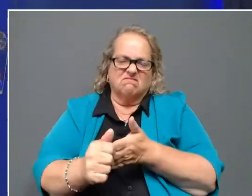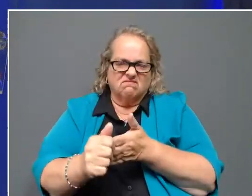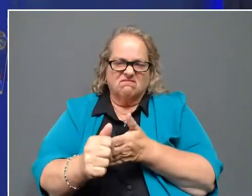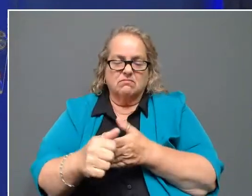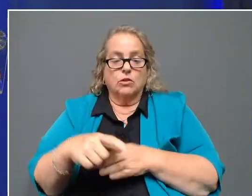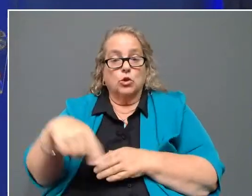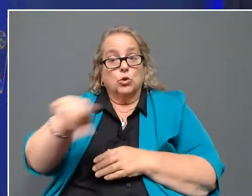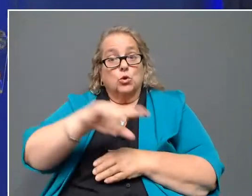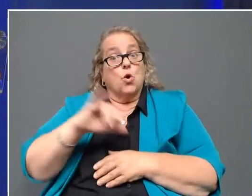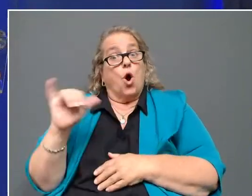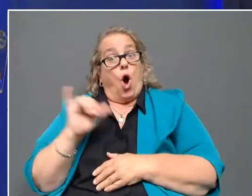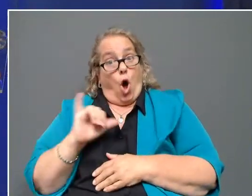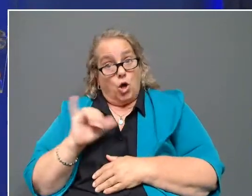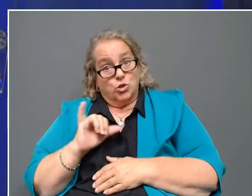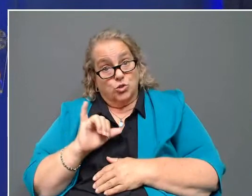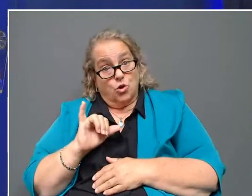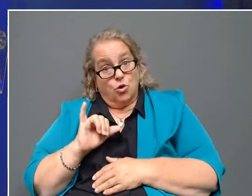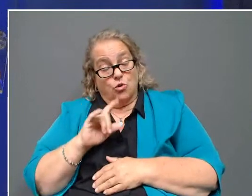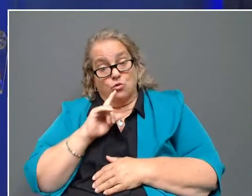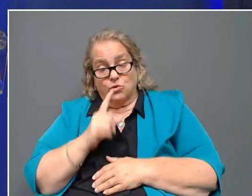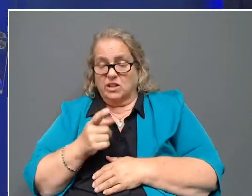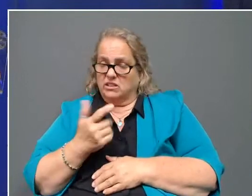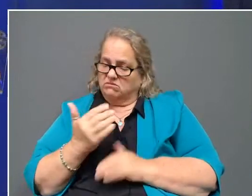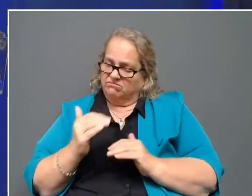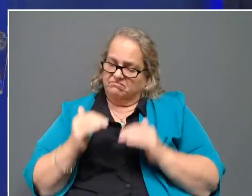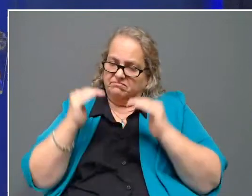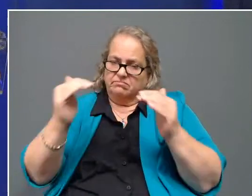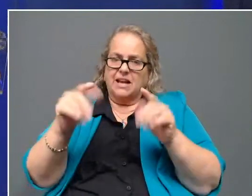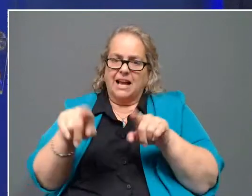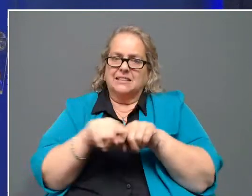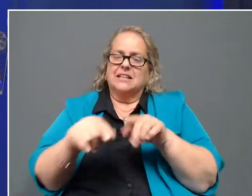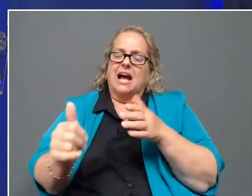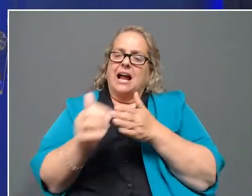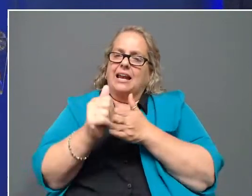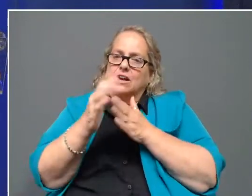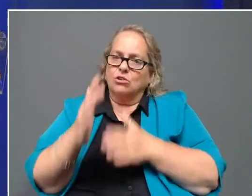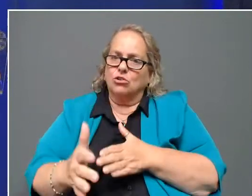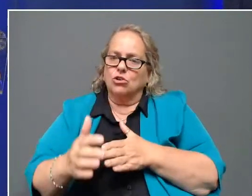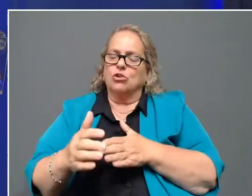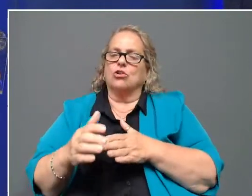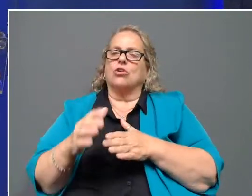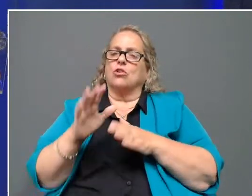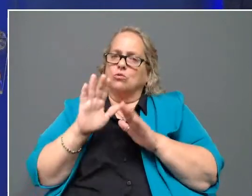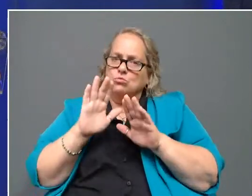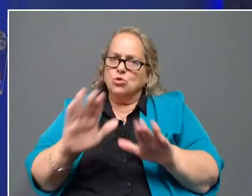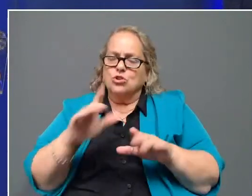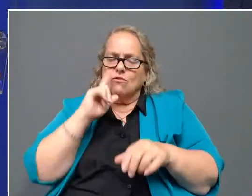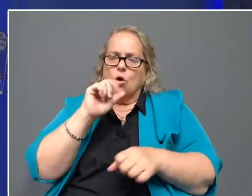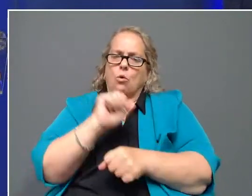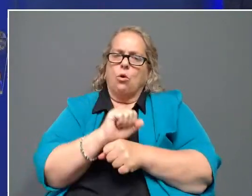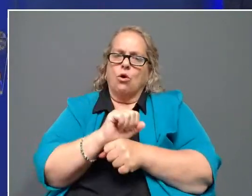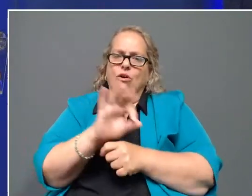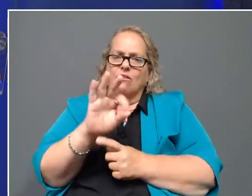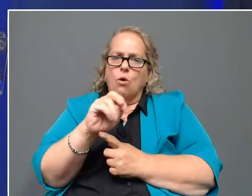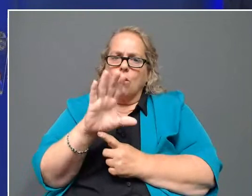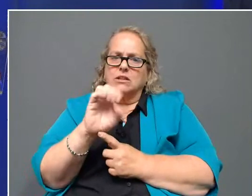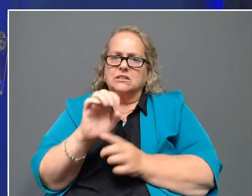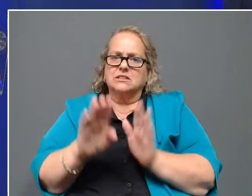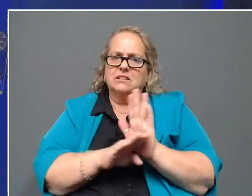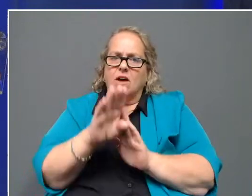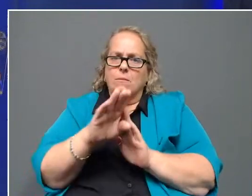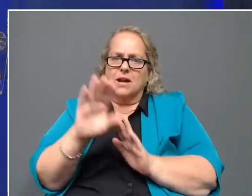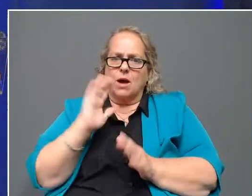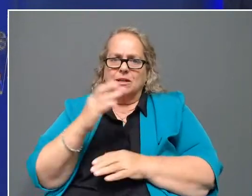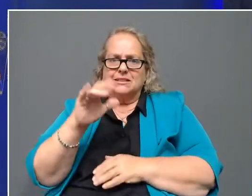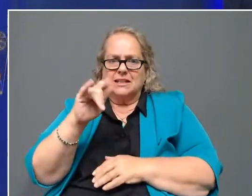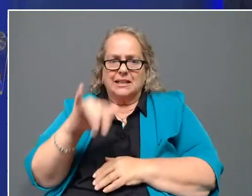up as a leader in driving initiatives for workforce development in our city. I want to give a hat tip to Tom Quick. I don't